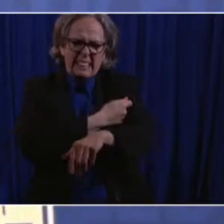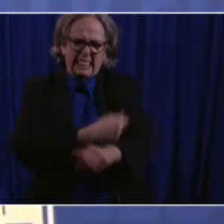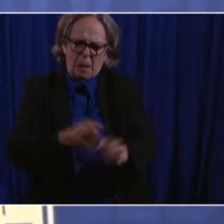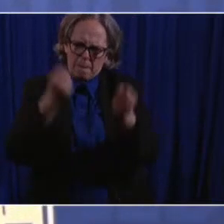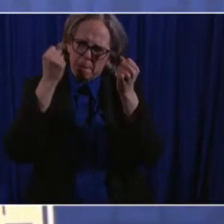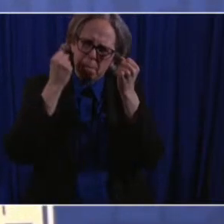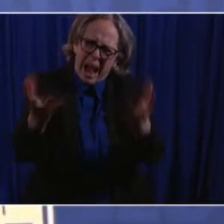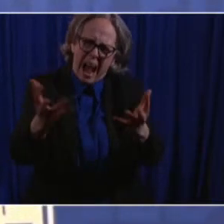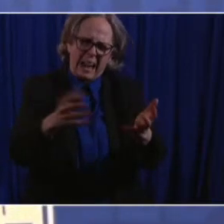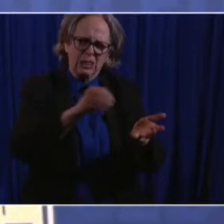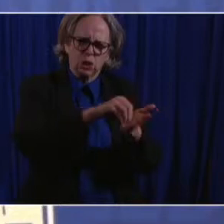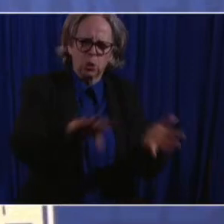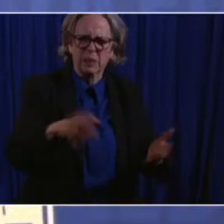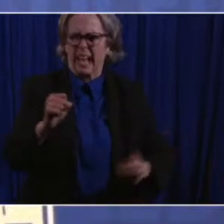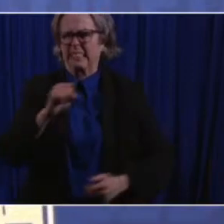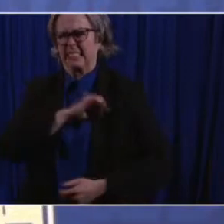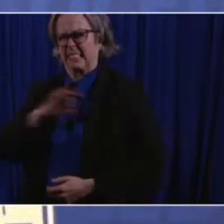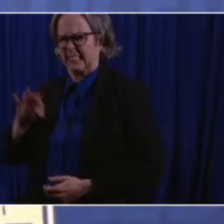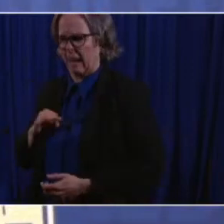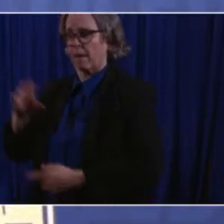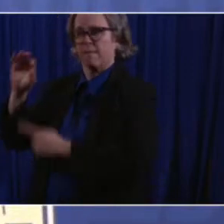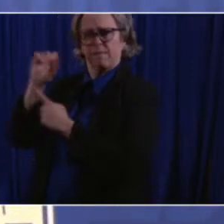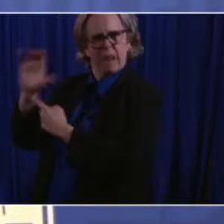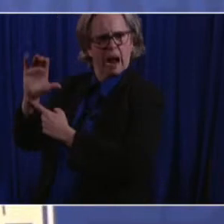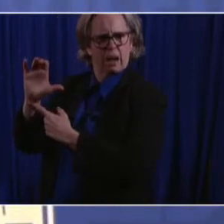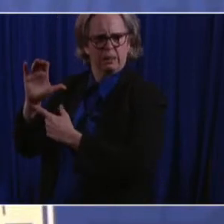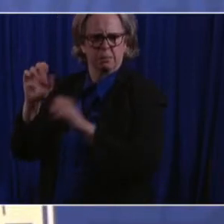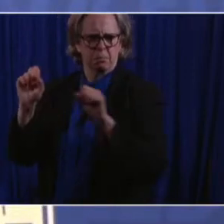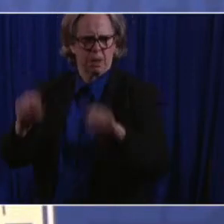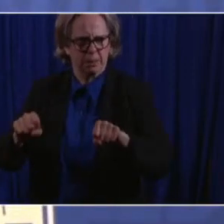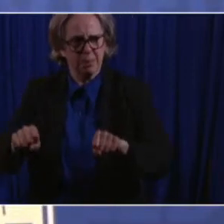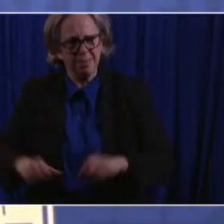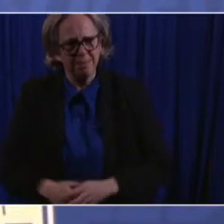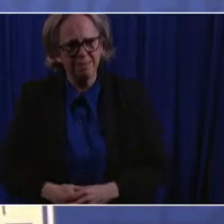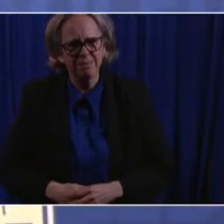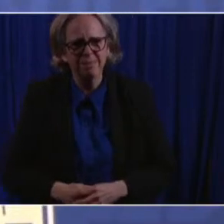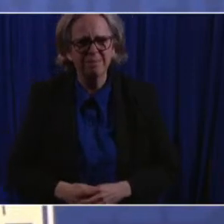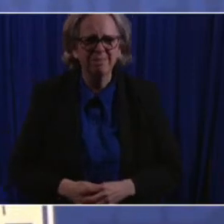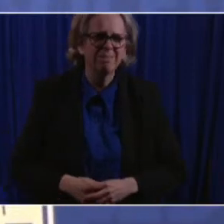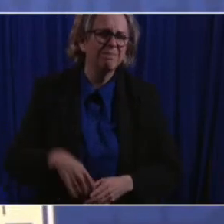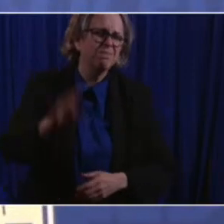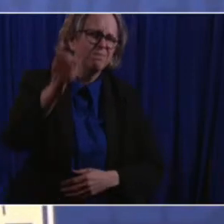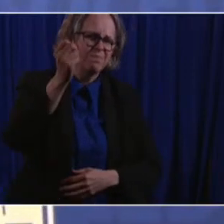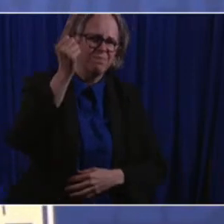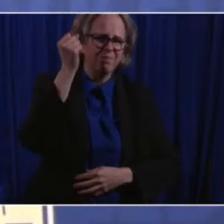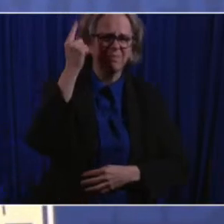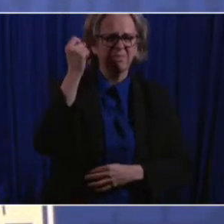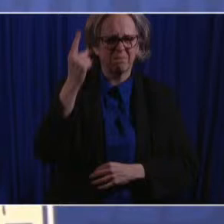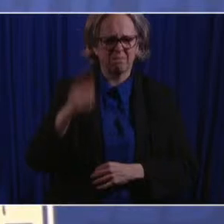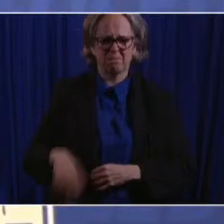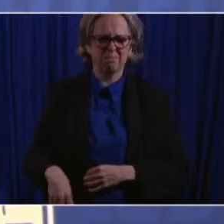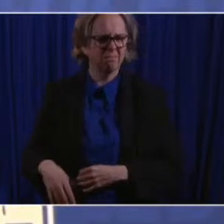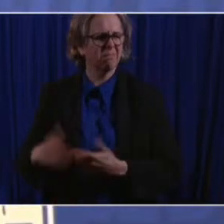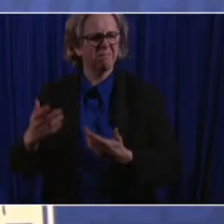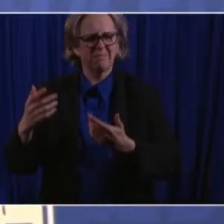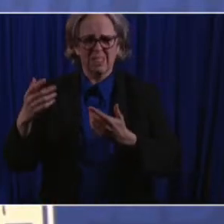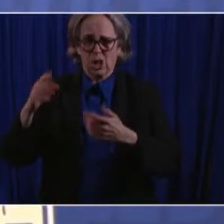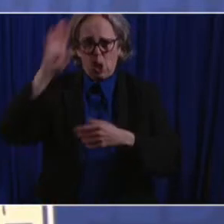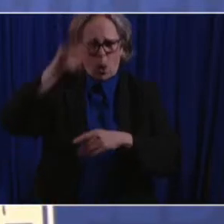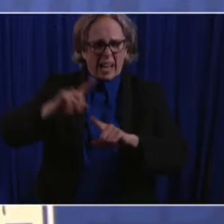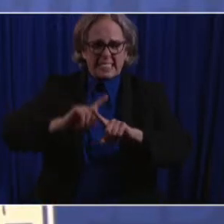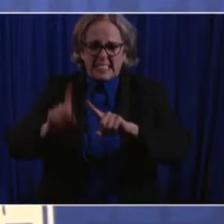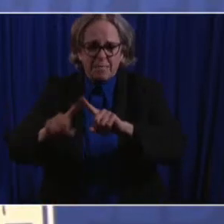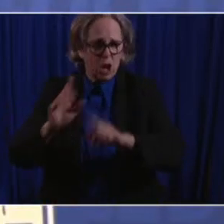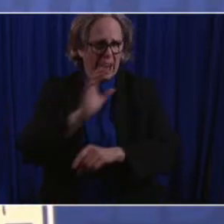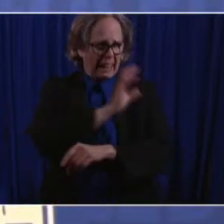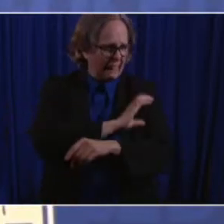in the recent month, we have accelerated our efforts with multiple functions such as the one today, where students had an opportunity